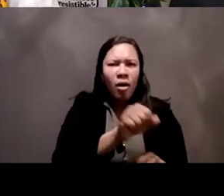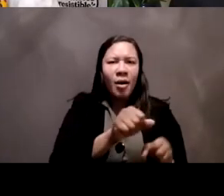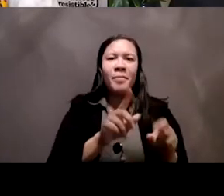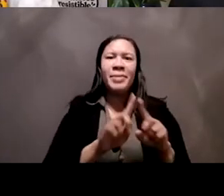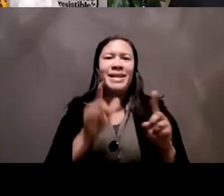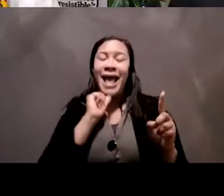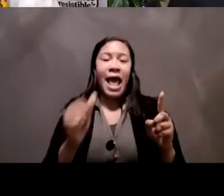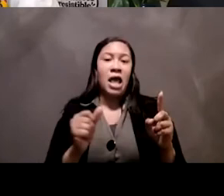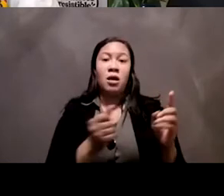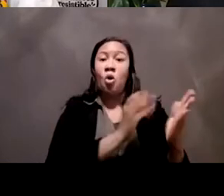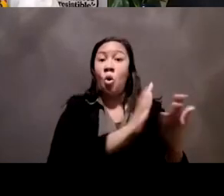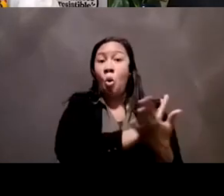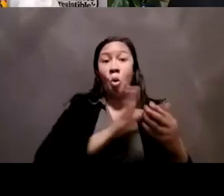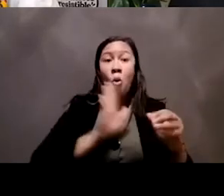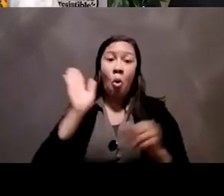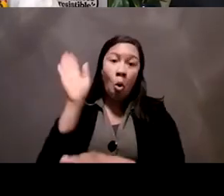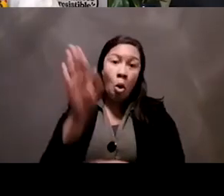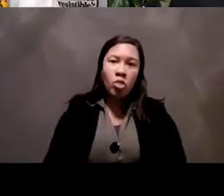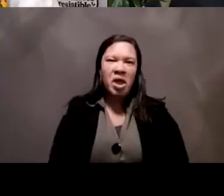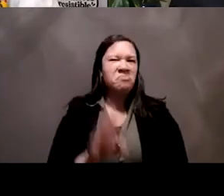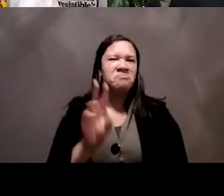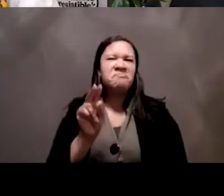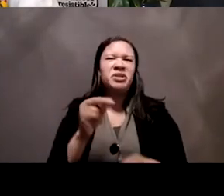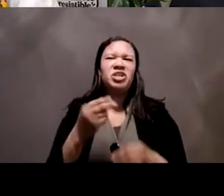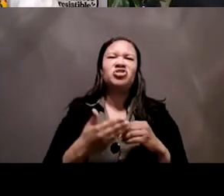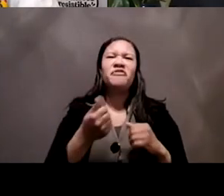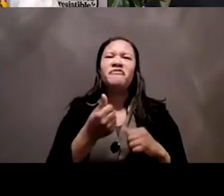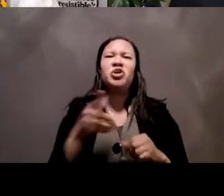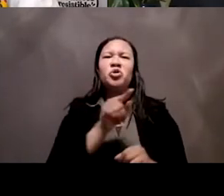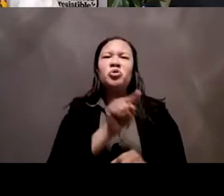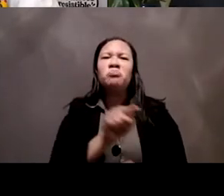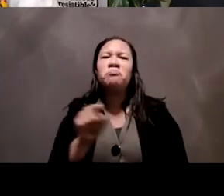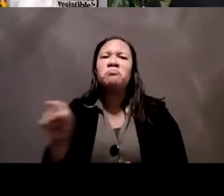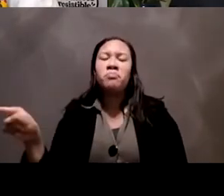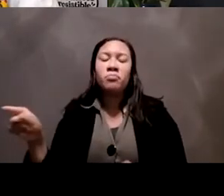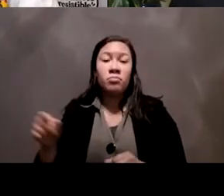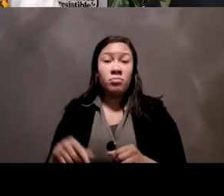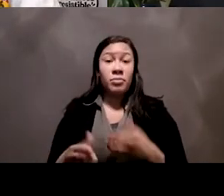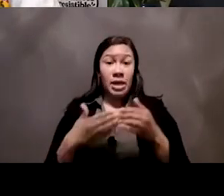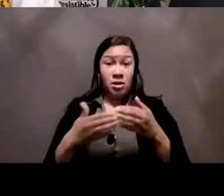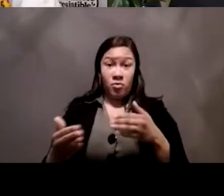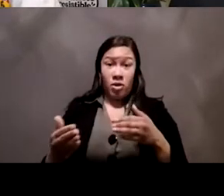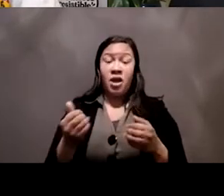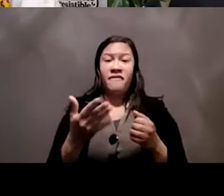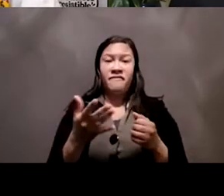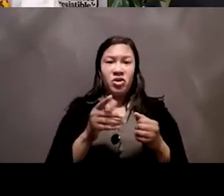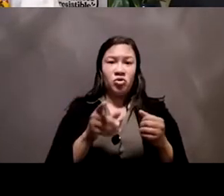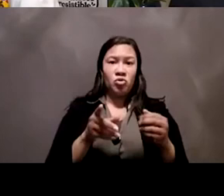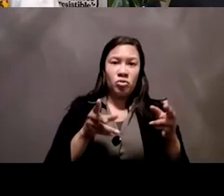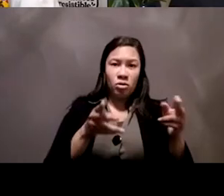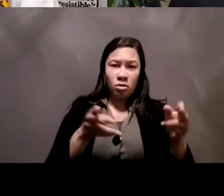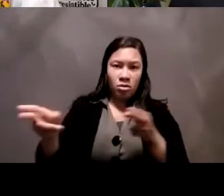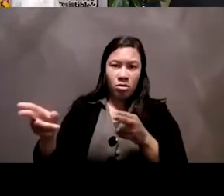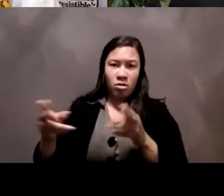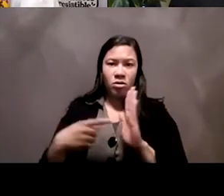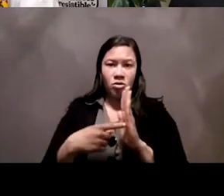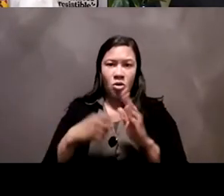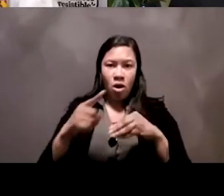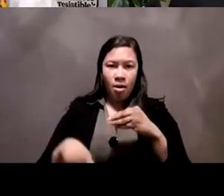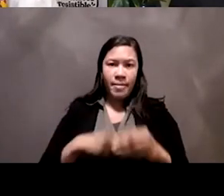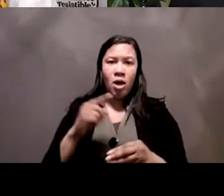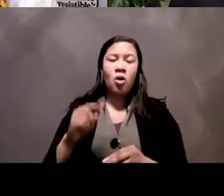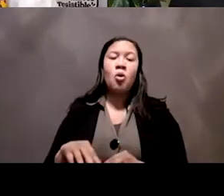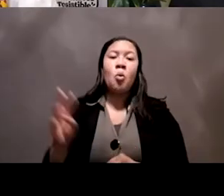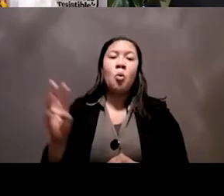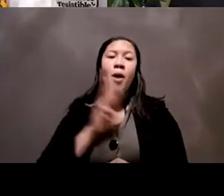couple of scenes in this episode which really just focus on a bunch of young West Indian British folks in the